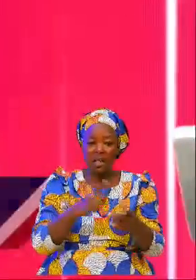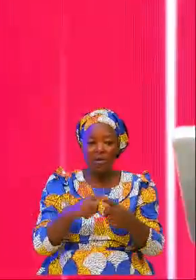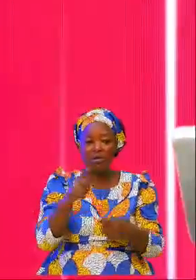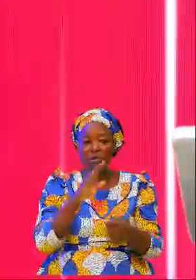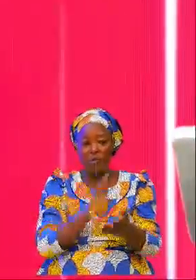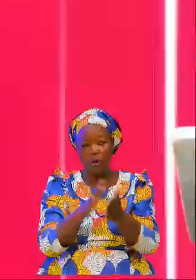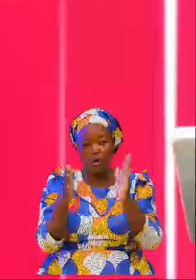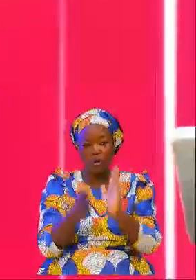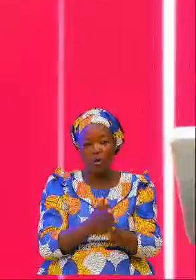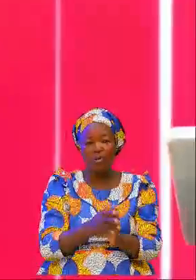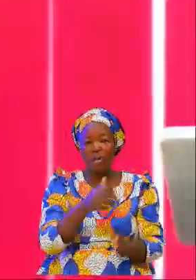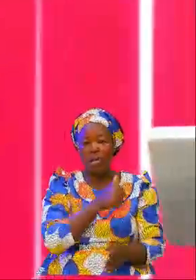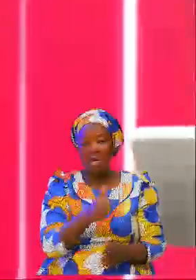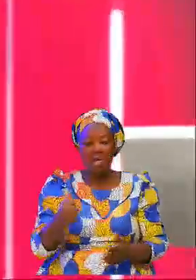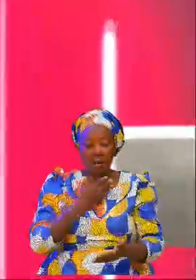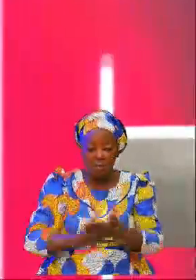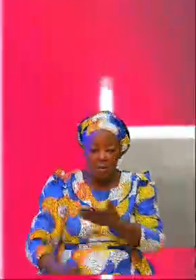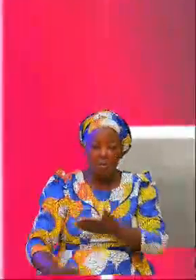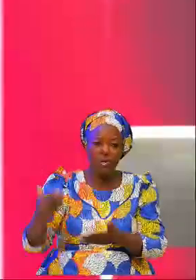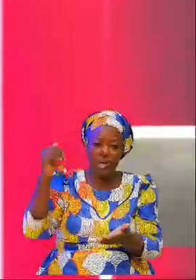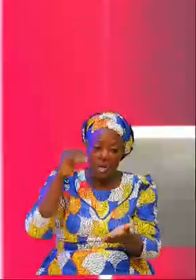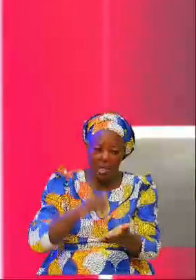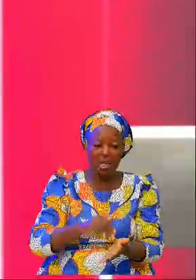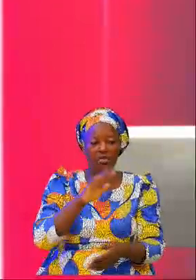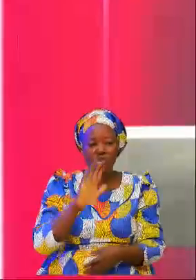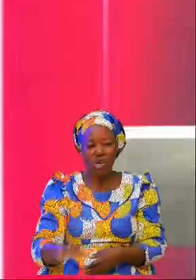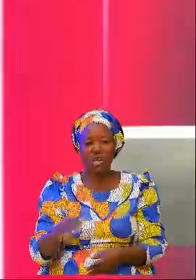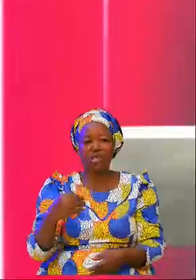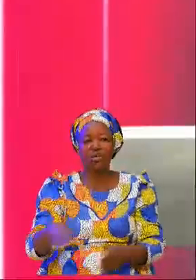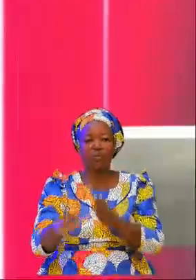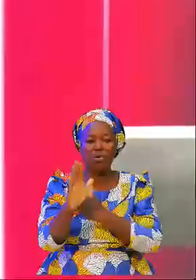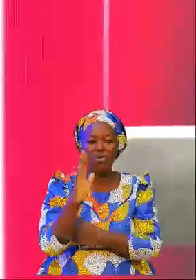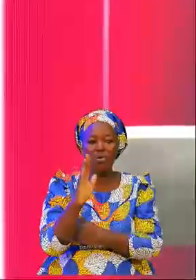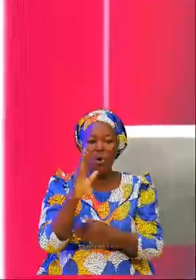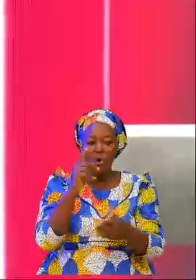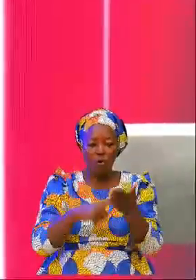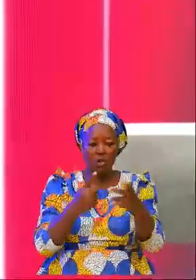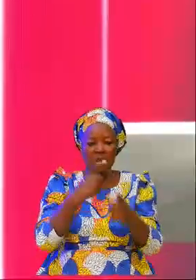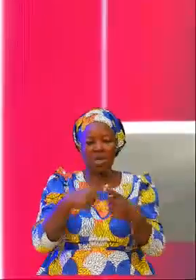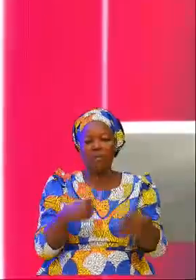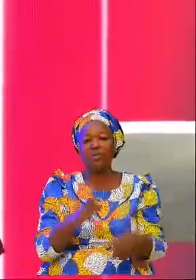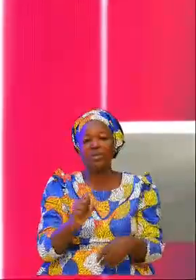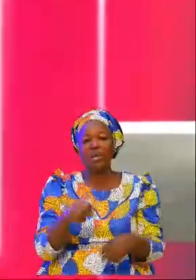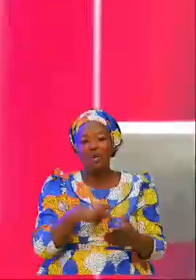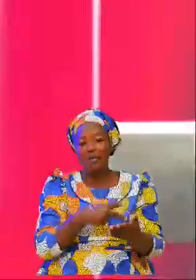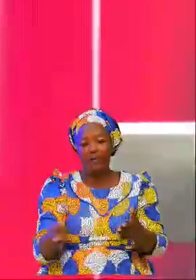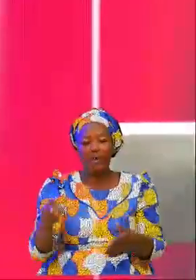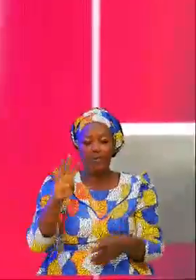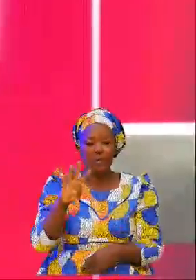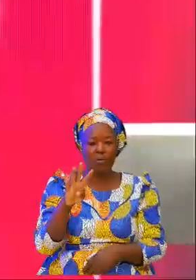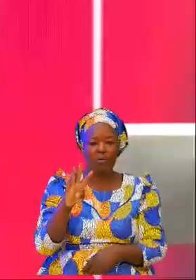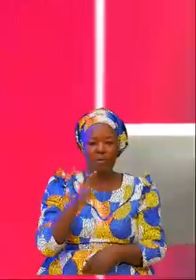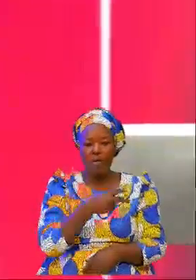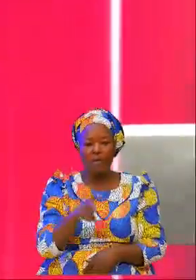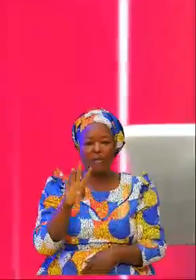your condemnation away. And you become a born again child of God. What